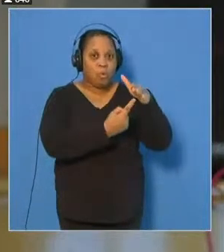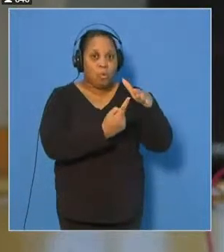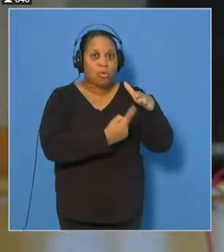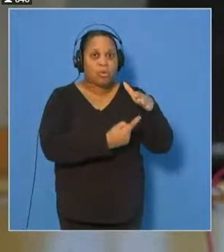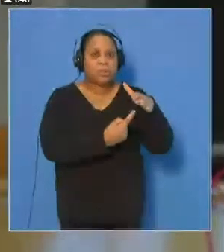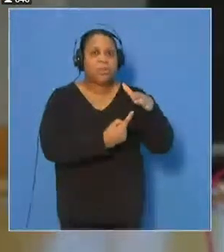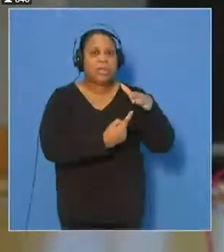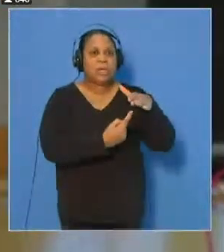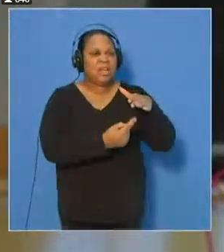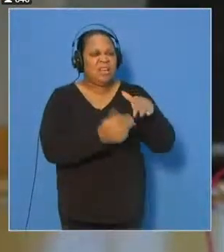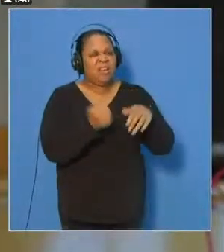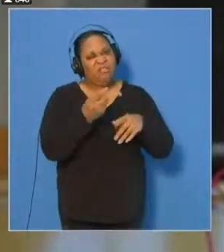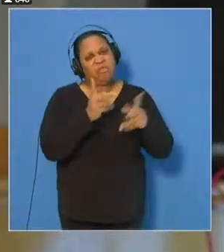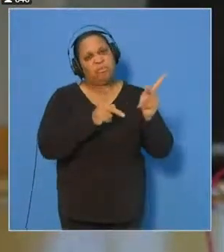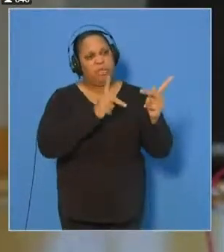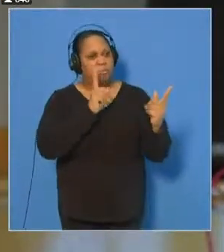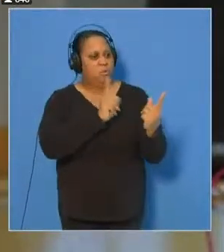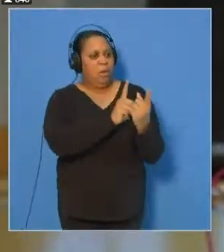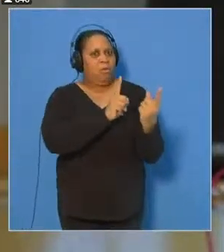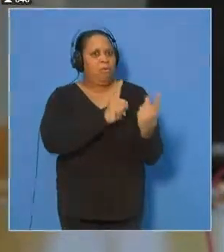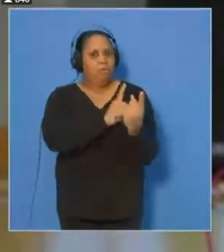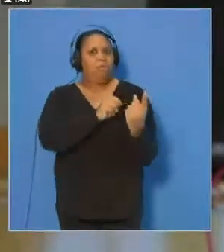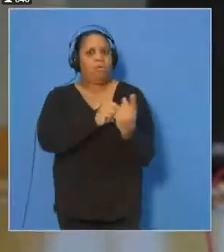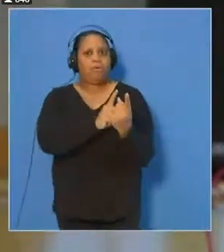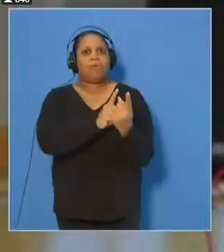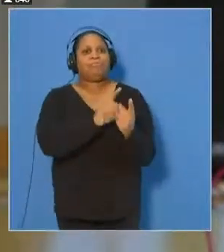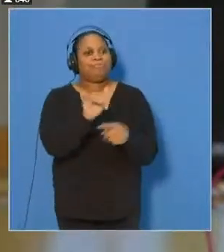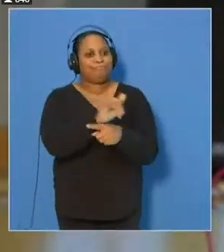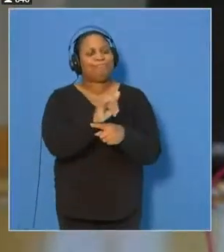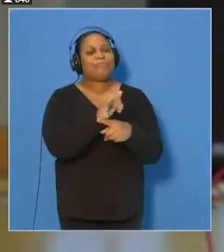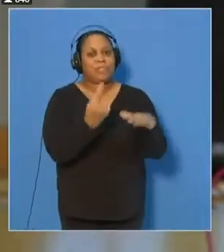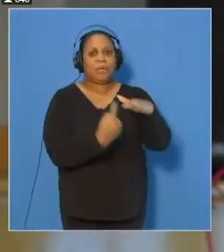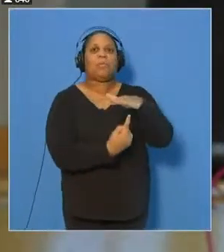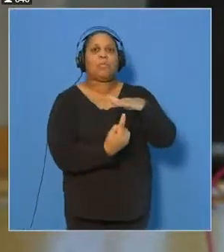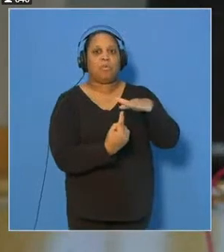few persons that were in contact with that person were also equally quarantined.